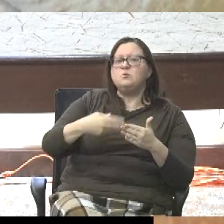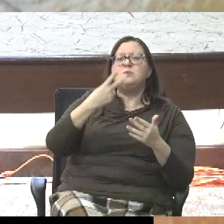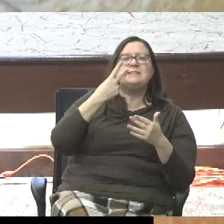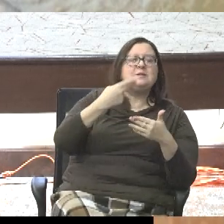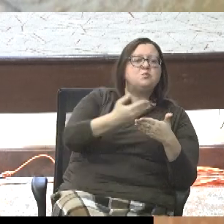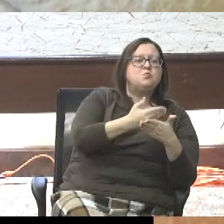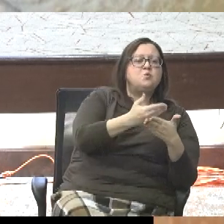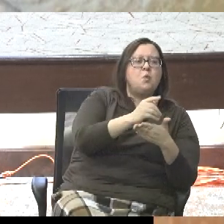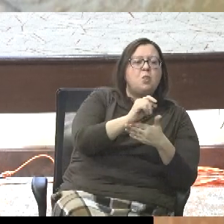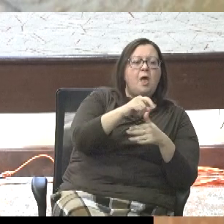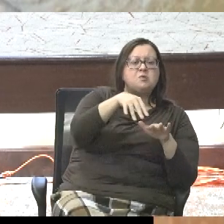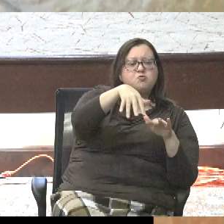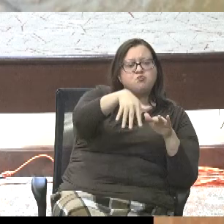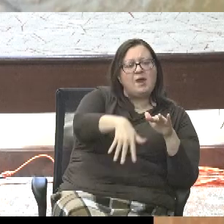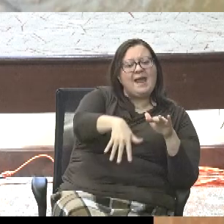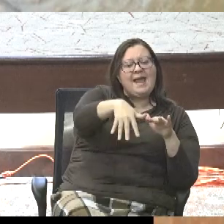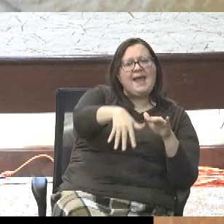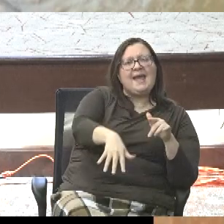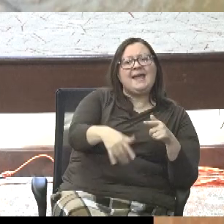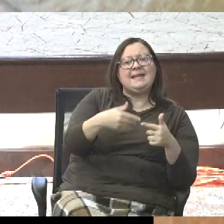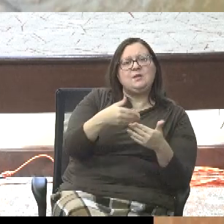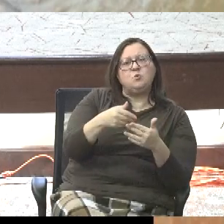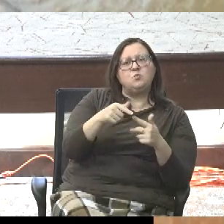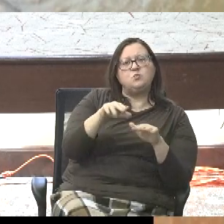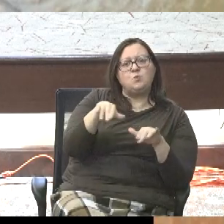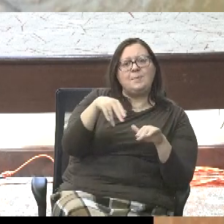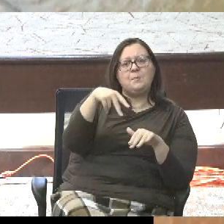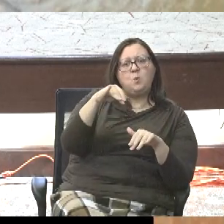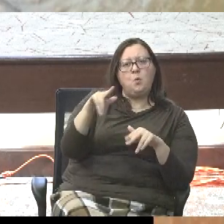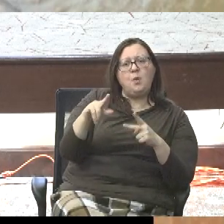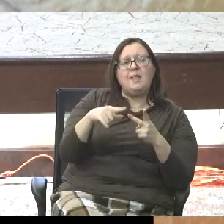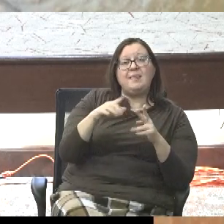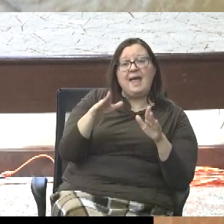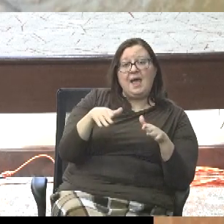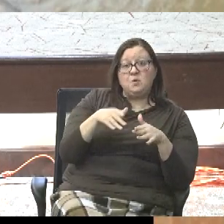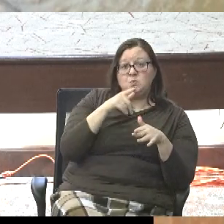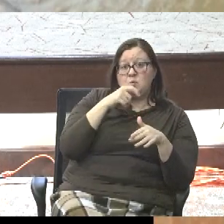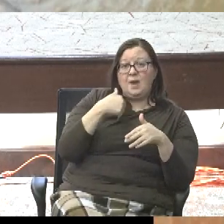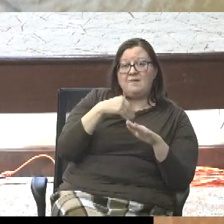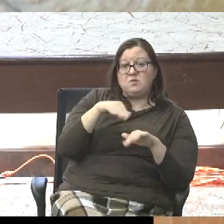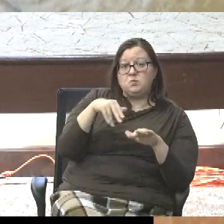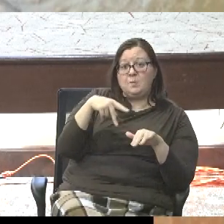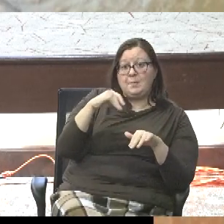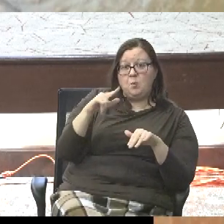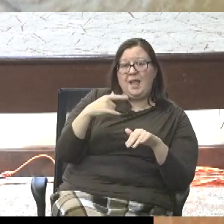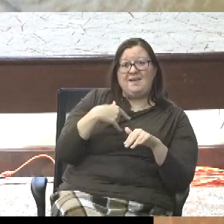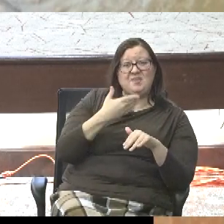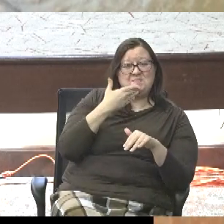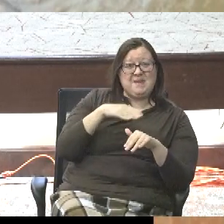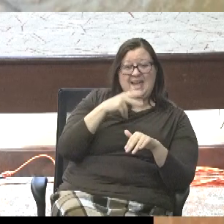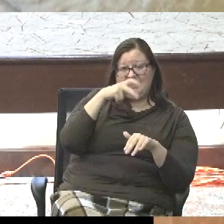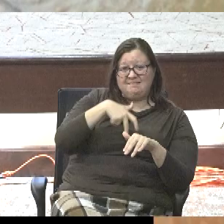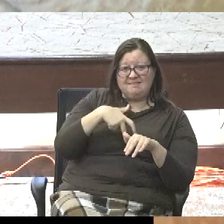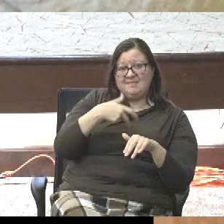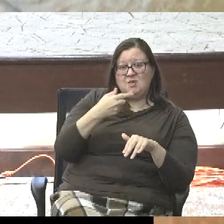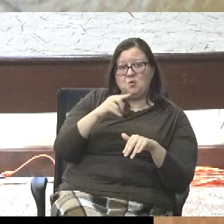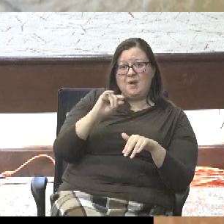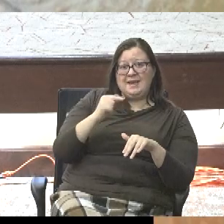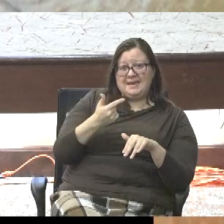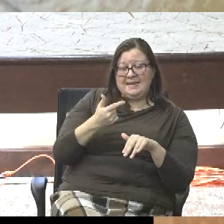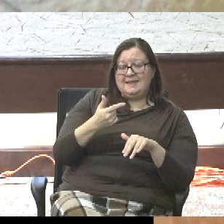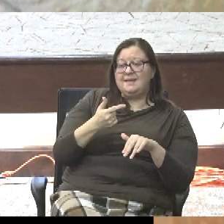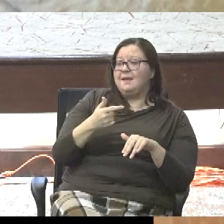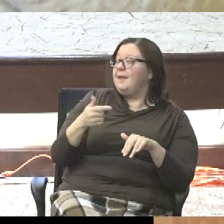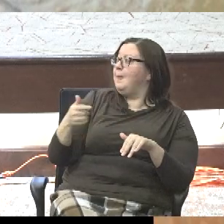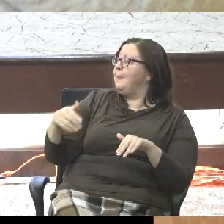drain downhill towards a swimming pool, and the house with the swimming pool has very poor lot grading, and the houses on the upstream